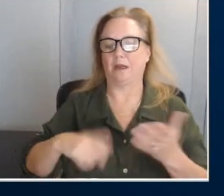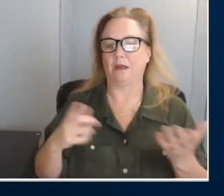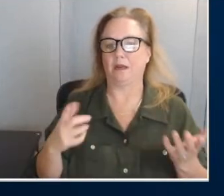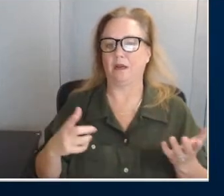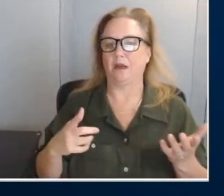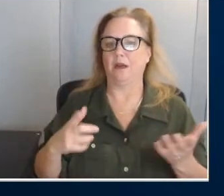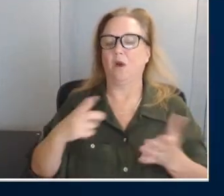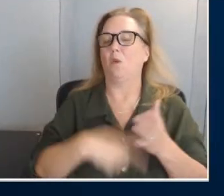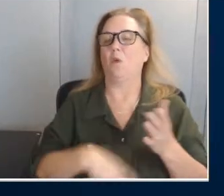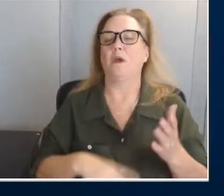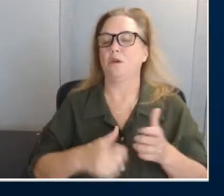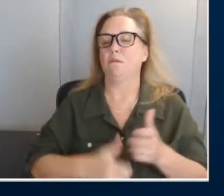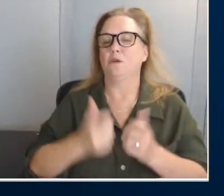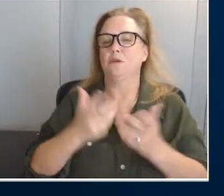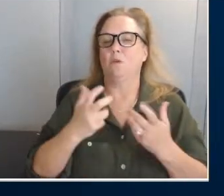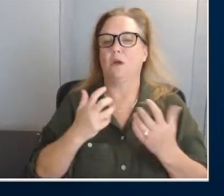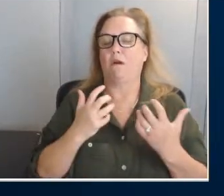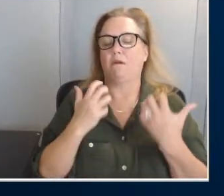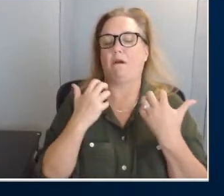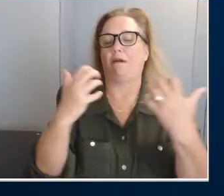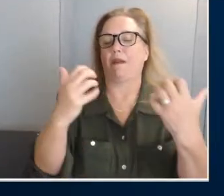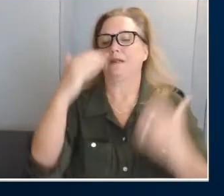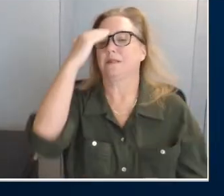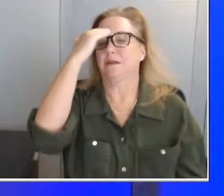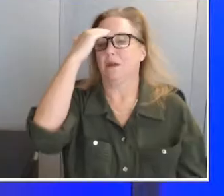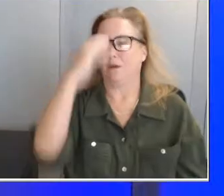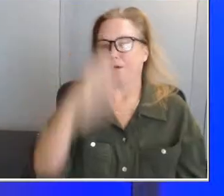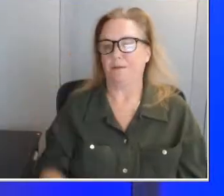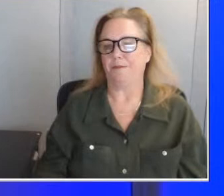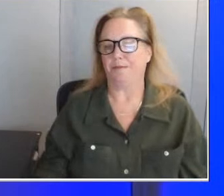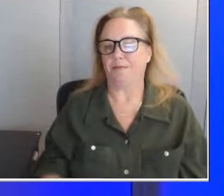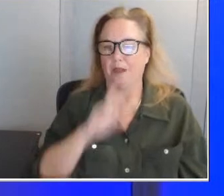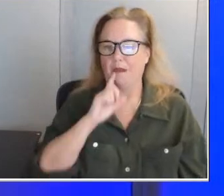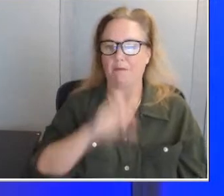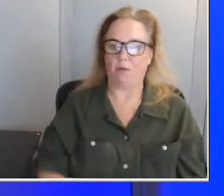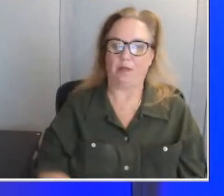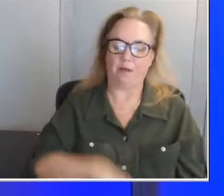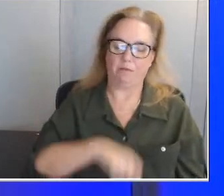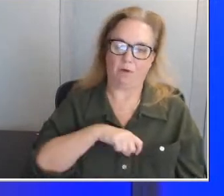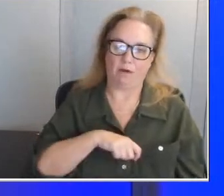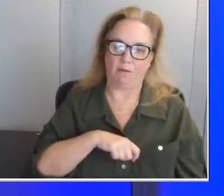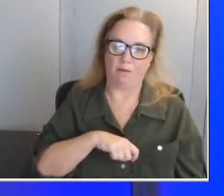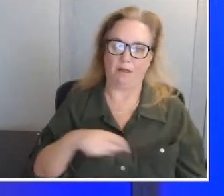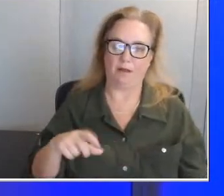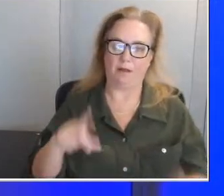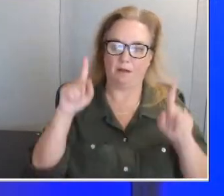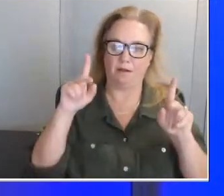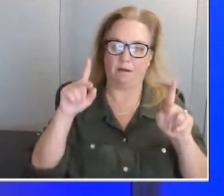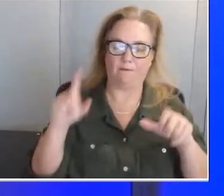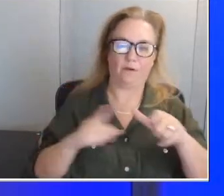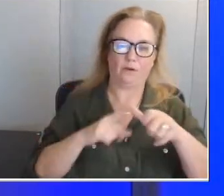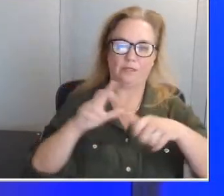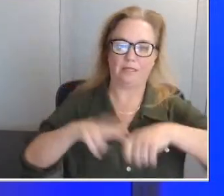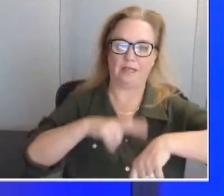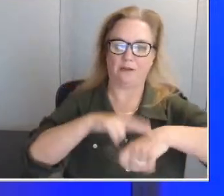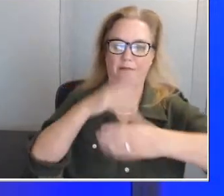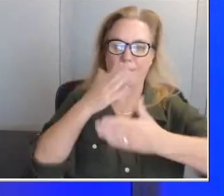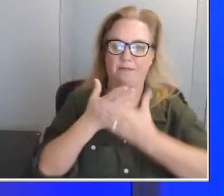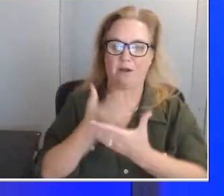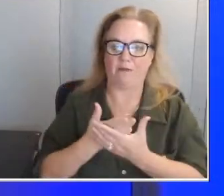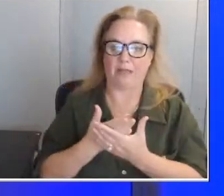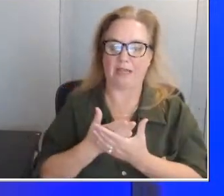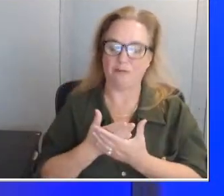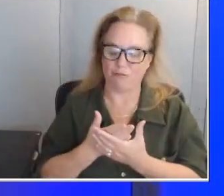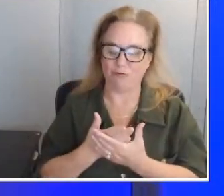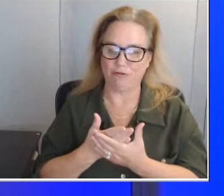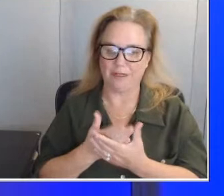you most want our viewers to know? I am just really proud to be one of the first in the nation to have this verification and to